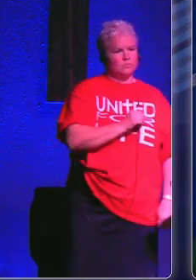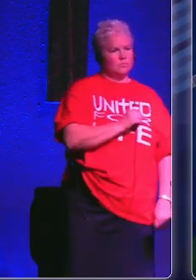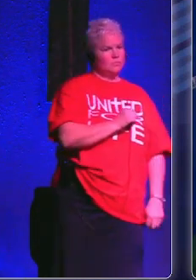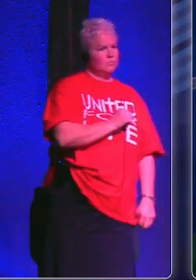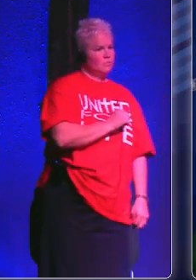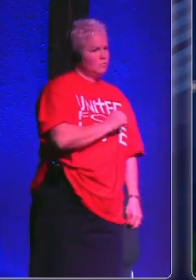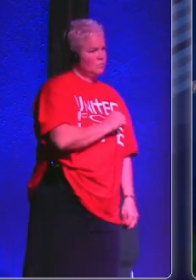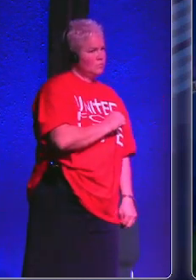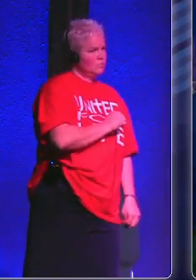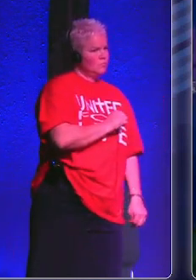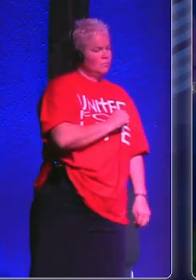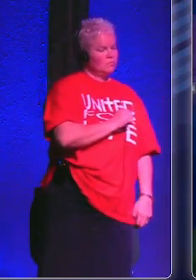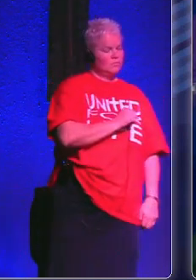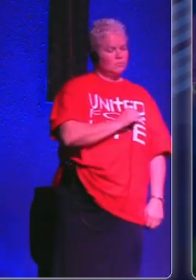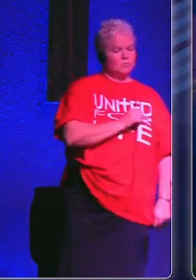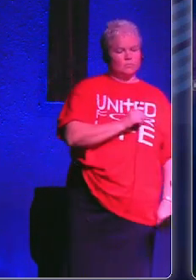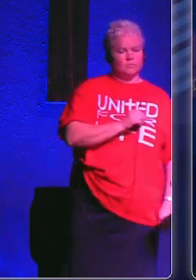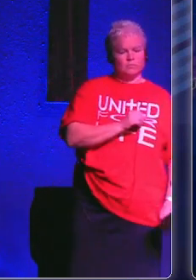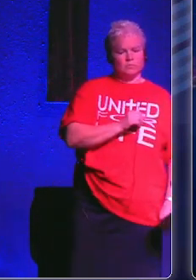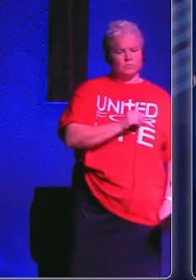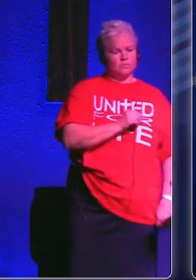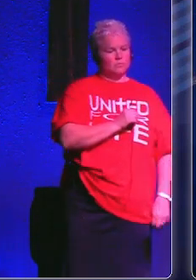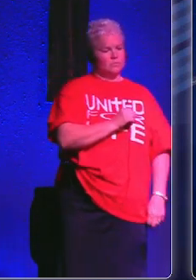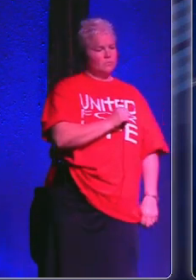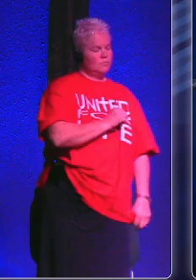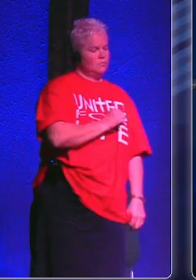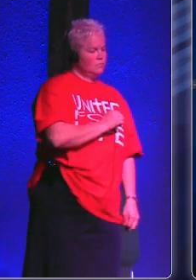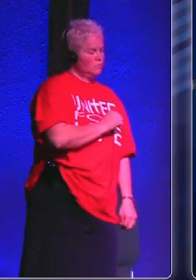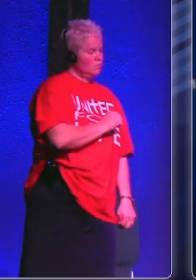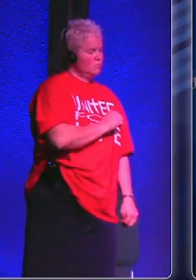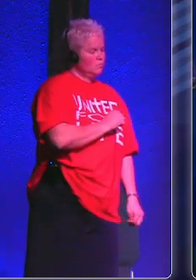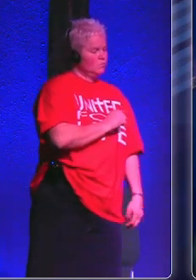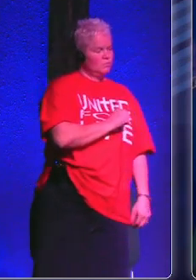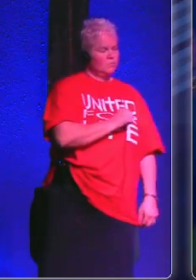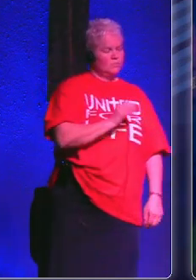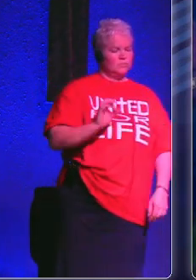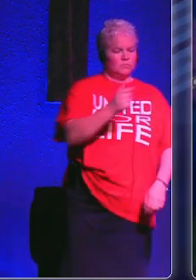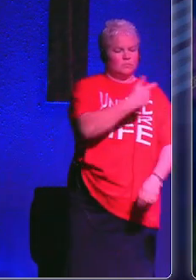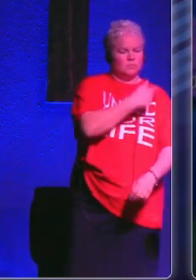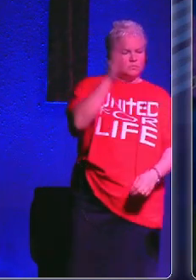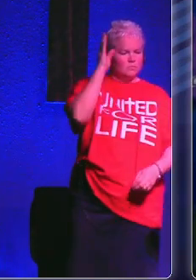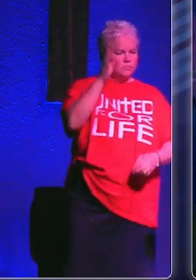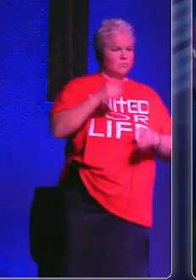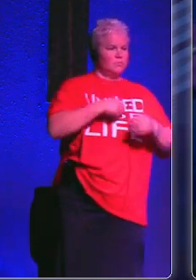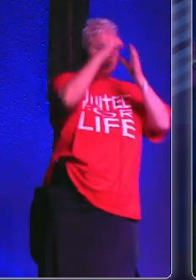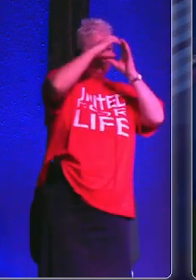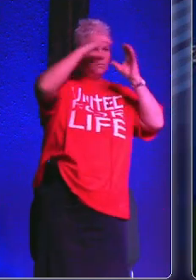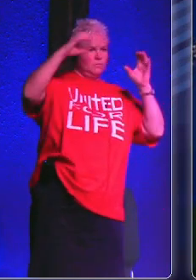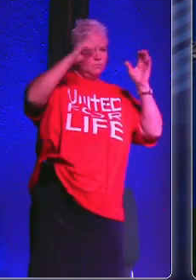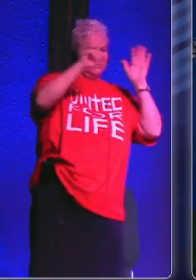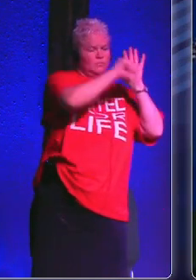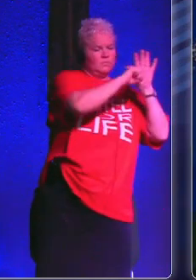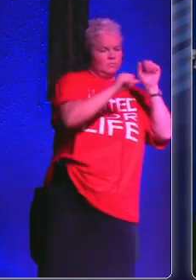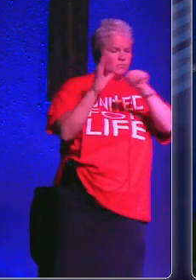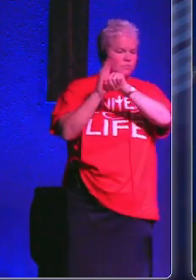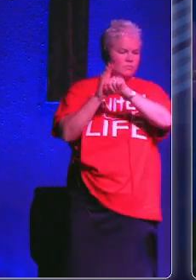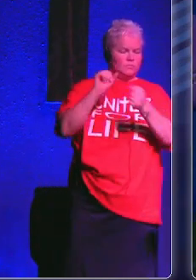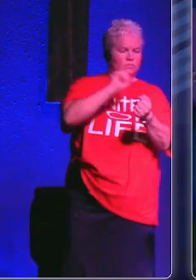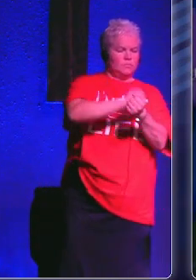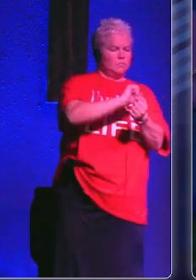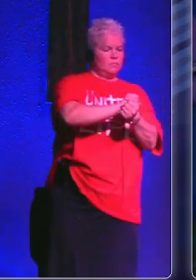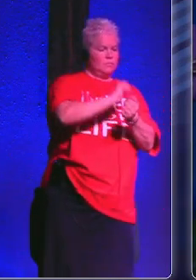the world brings against us, no matter what the enemy brings against us, we will with focus, sacrifice, and